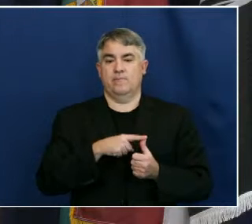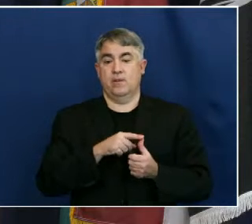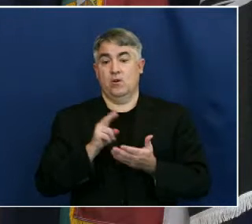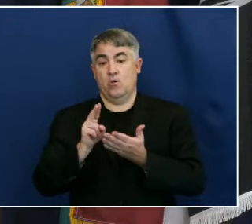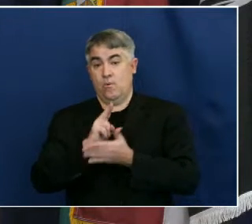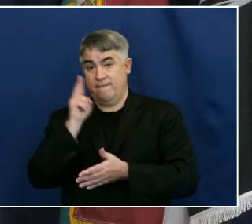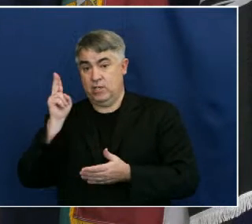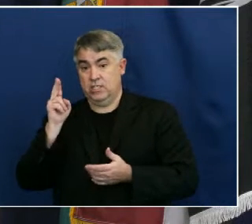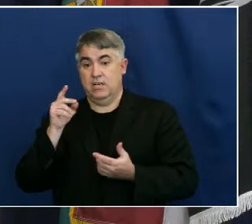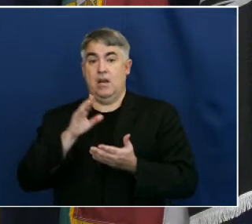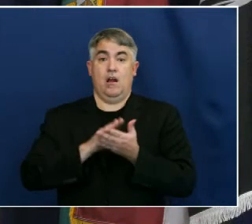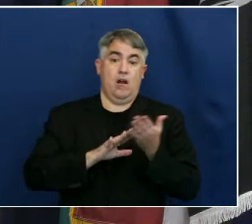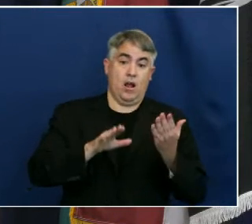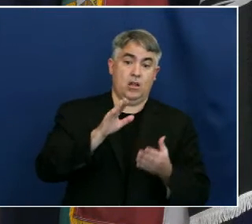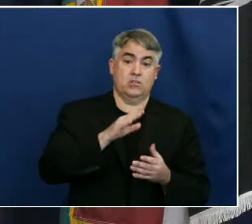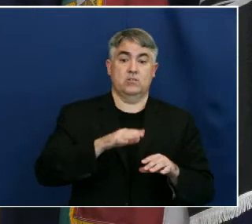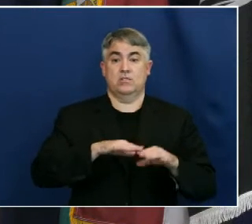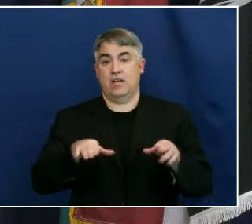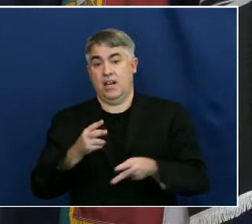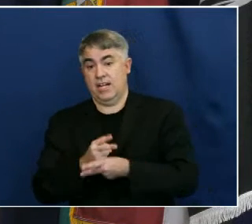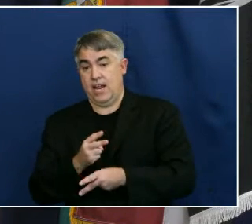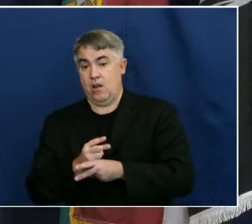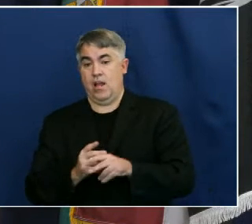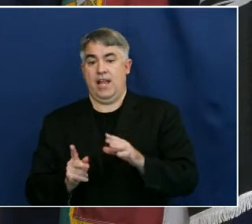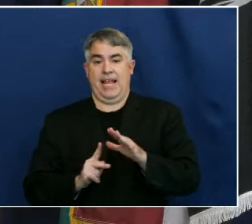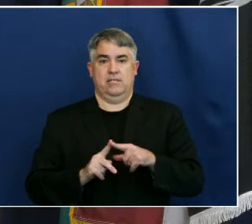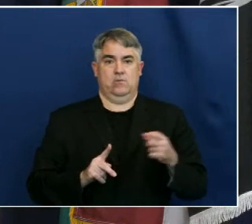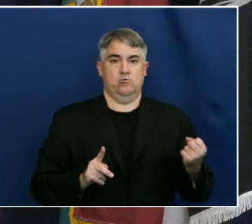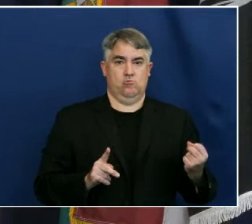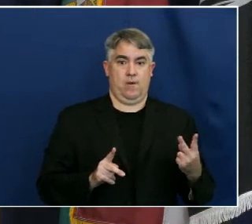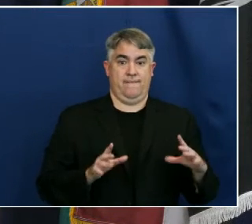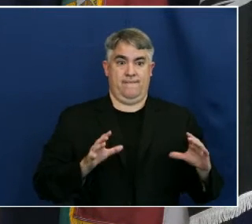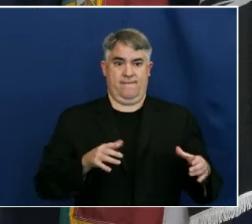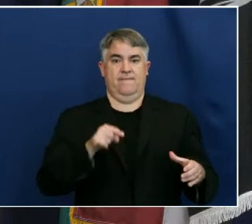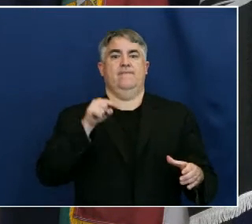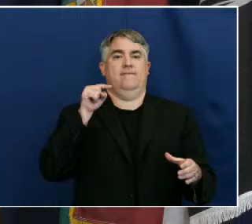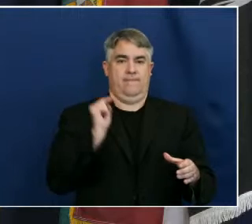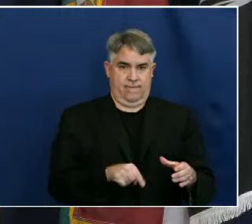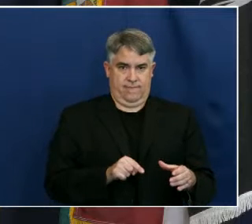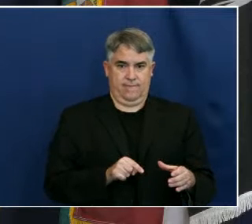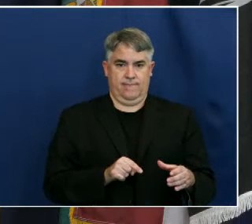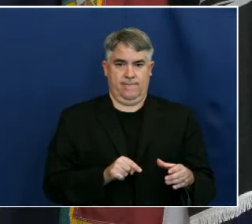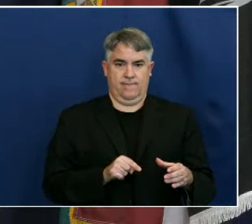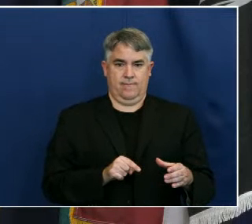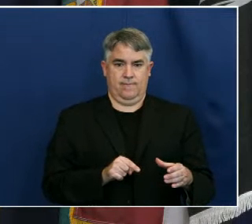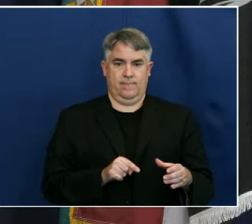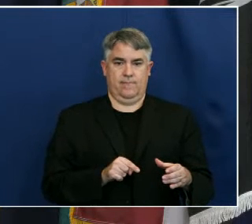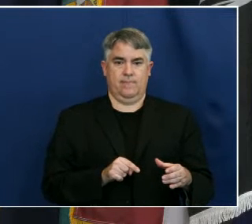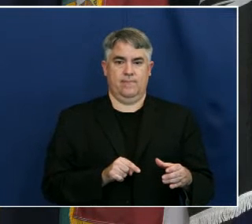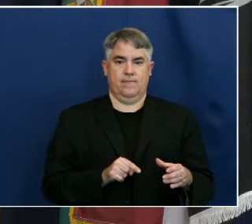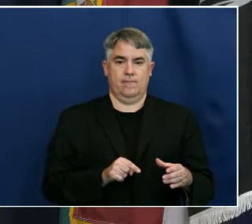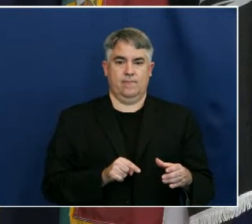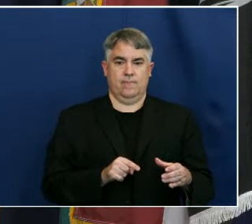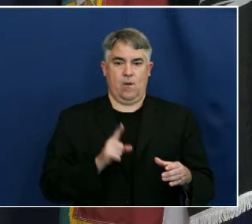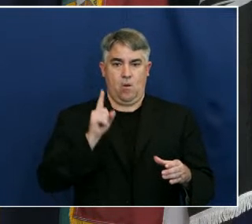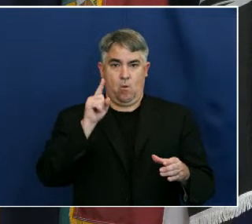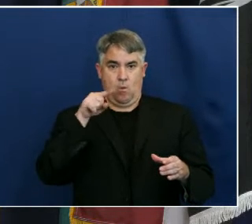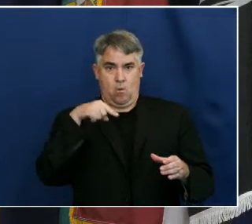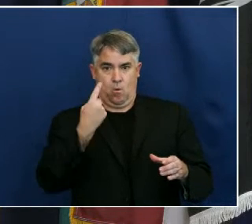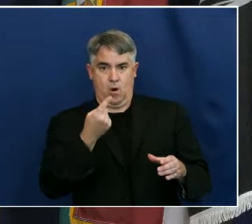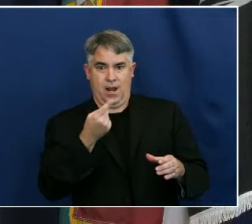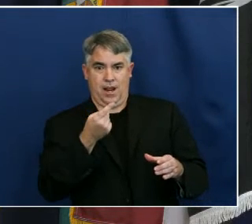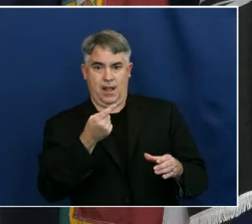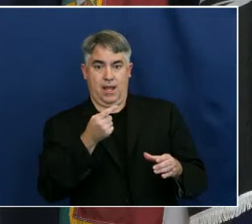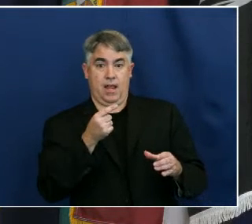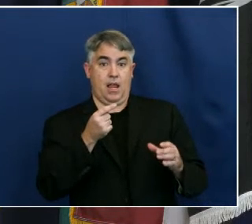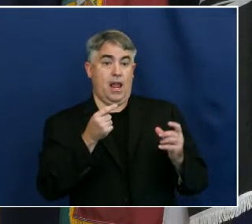includes childcare. It includes K through 12. Childcare and education. Out of that, K through 12, just K through 12. It's going to